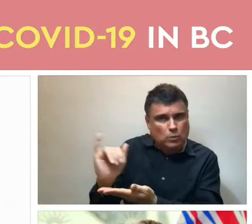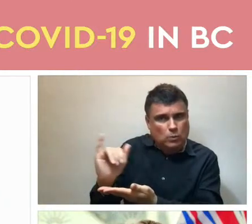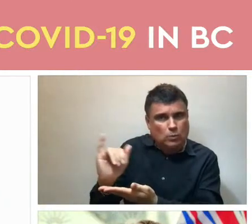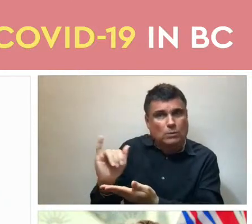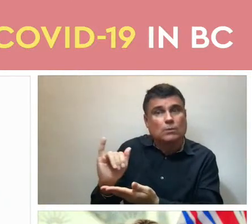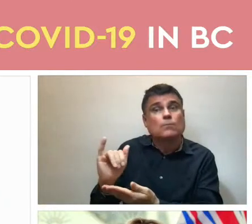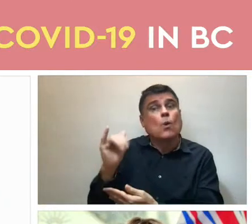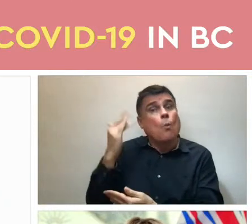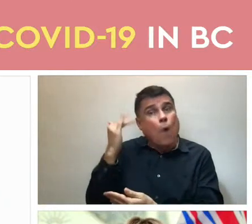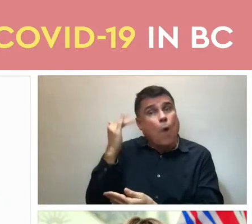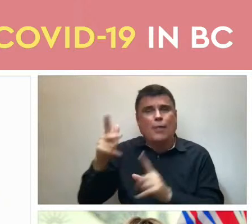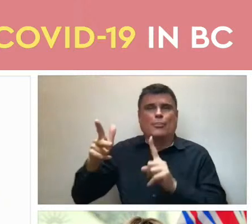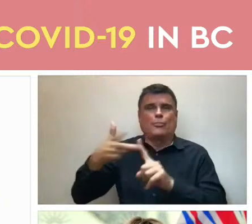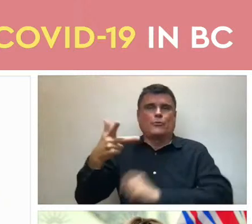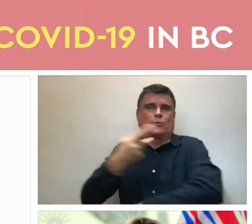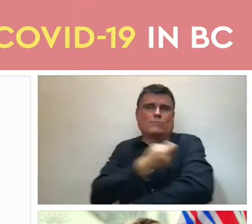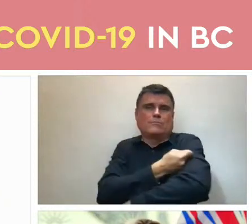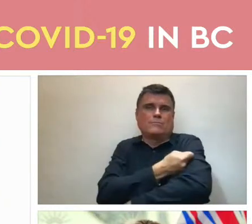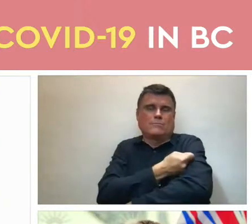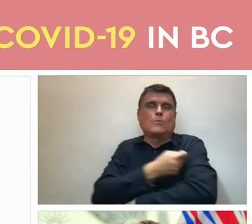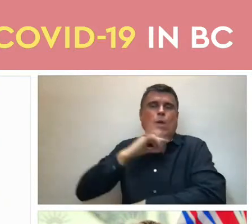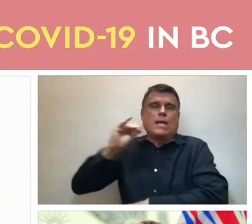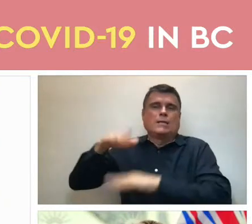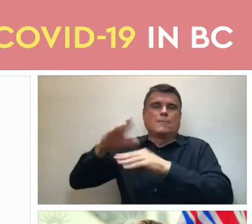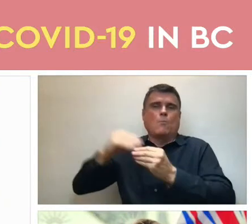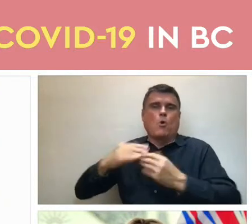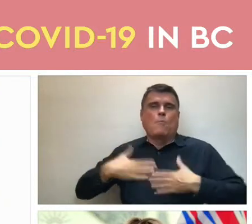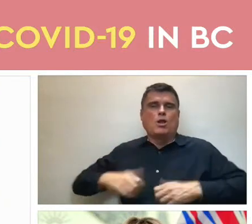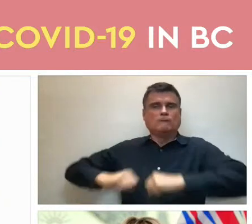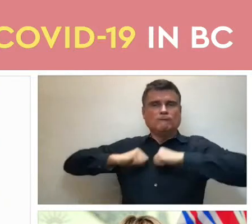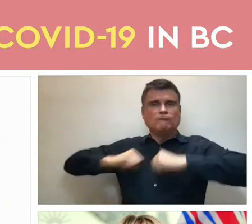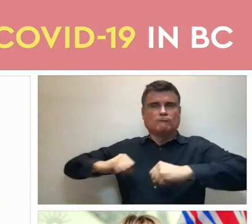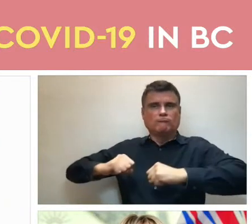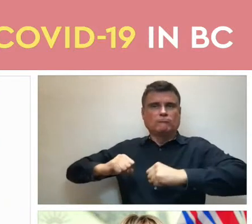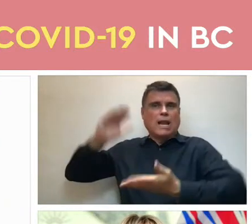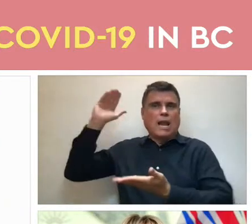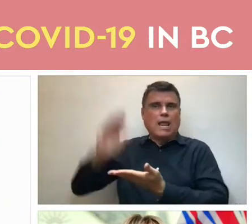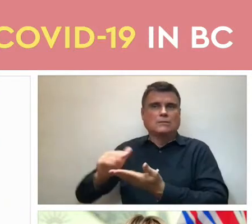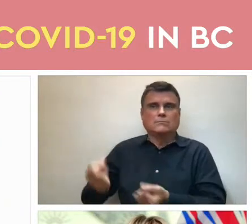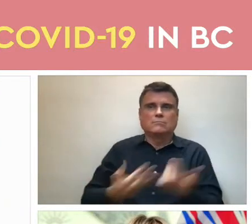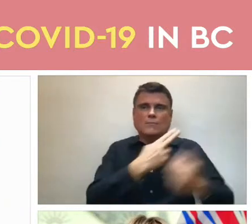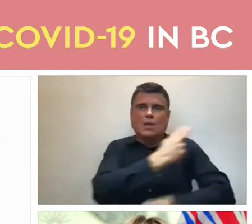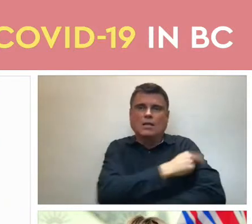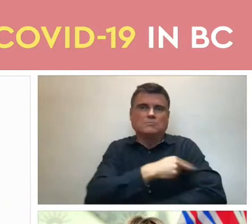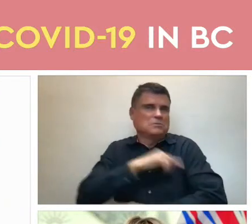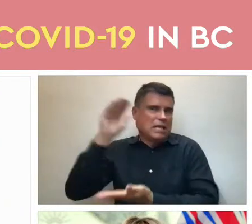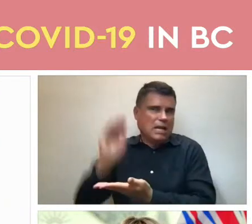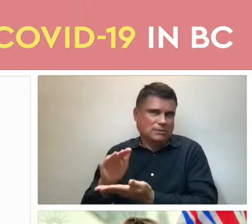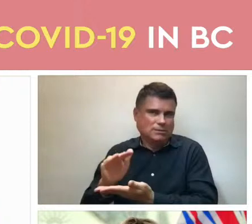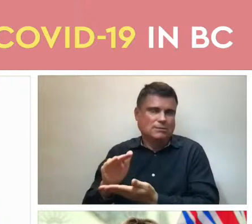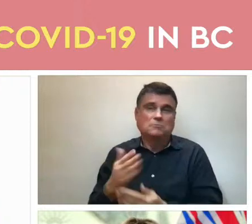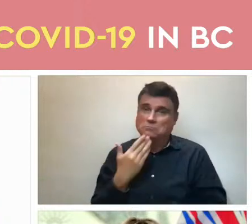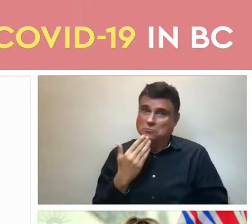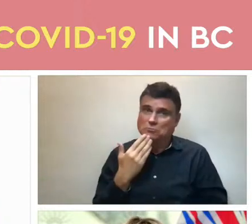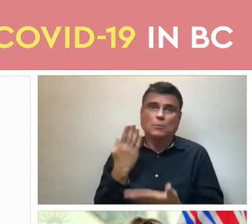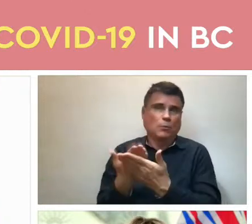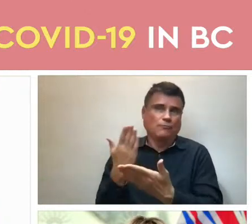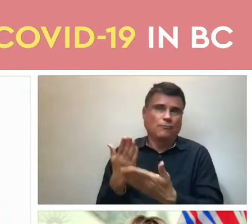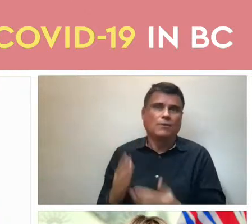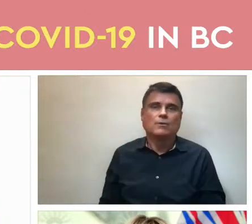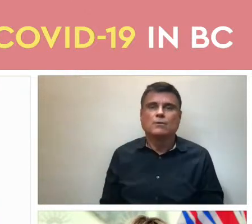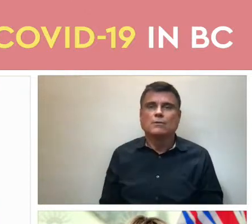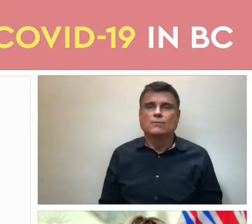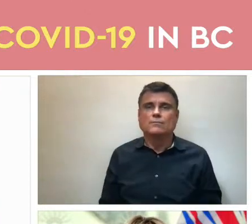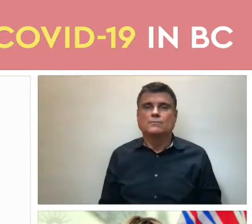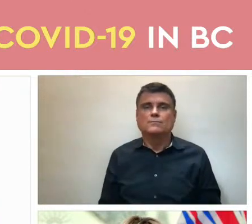booster dose program that started a few weeks ago. If we look at our vaccination in BC over time by